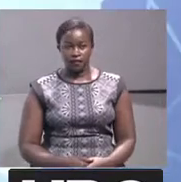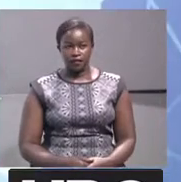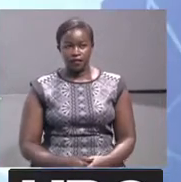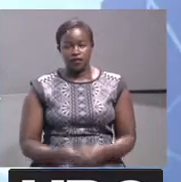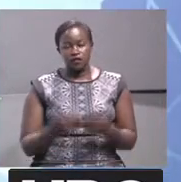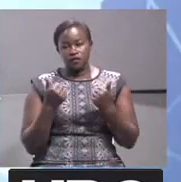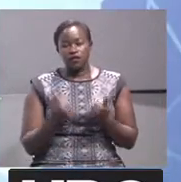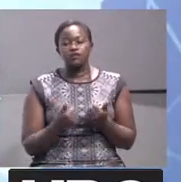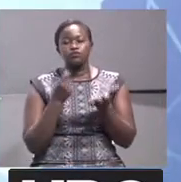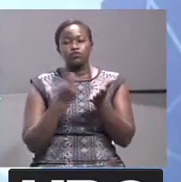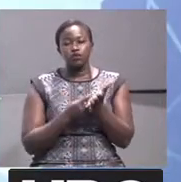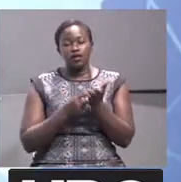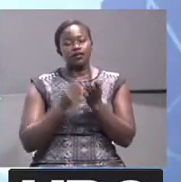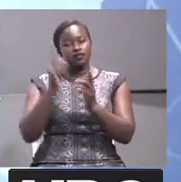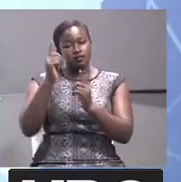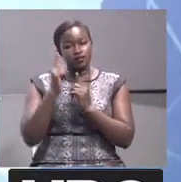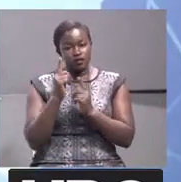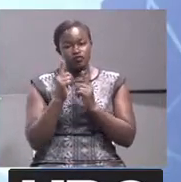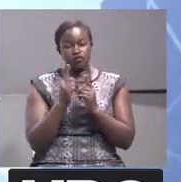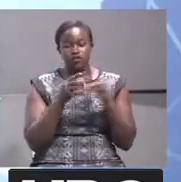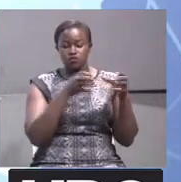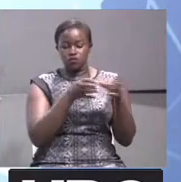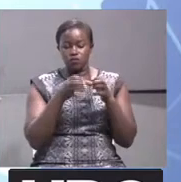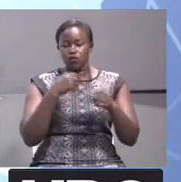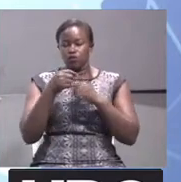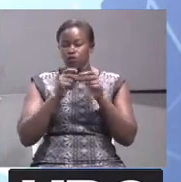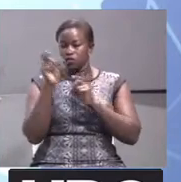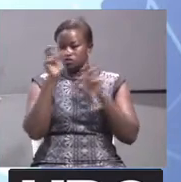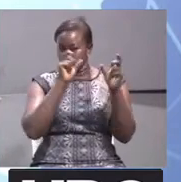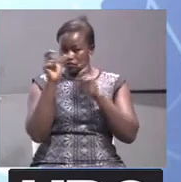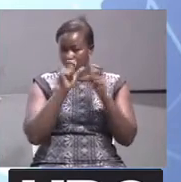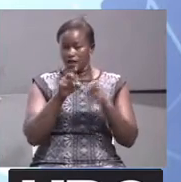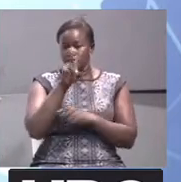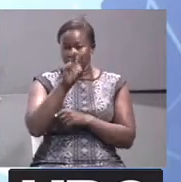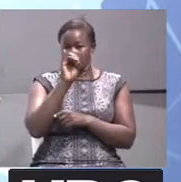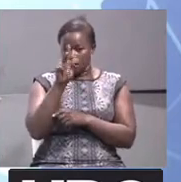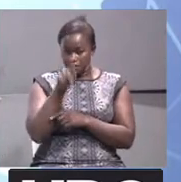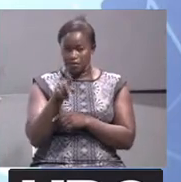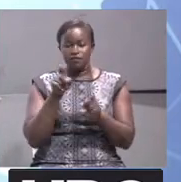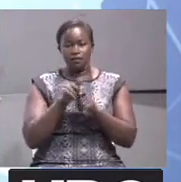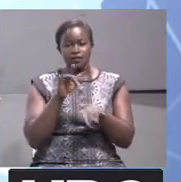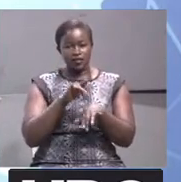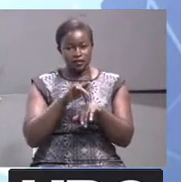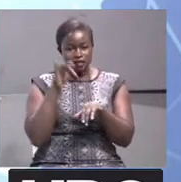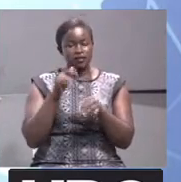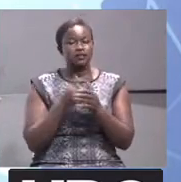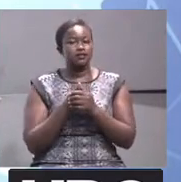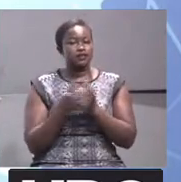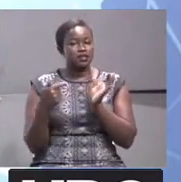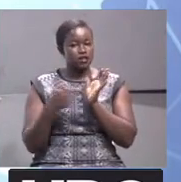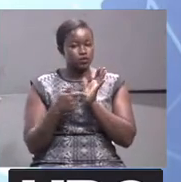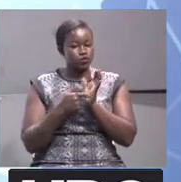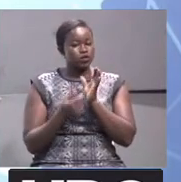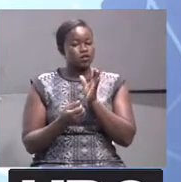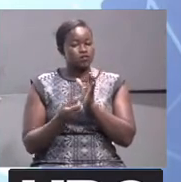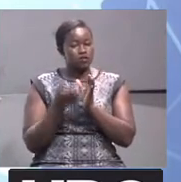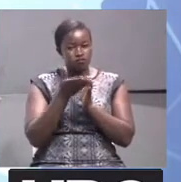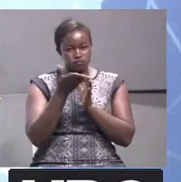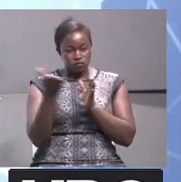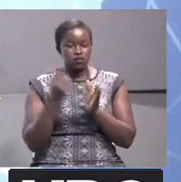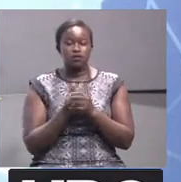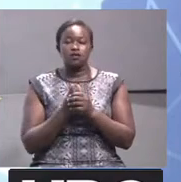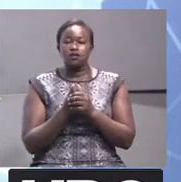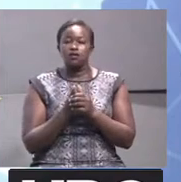The Ugandan security agencies have heightened vigilance of VIPs and sensitive installations amidst re-emergence of